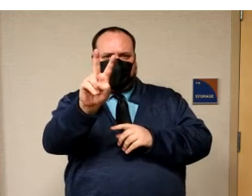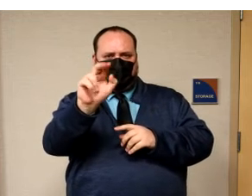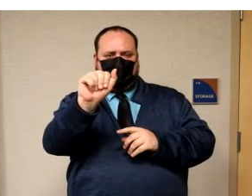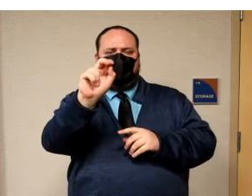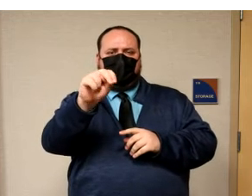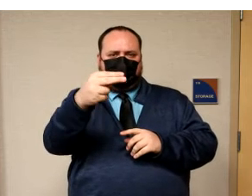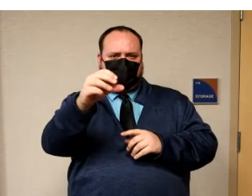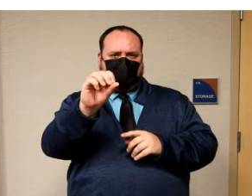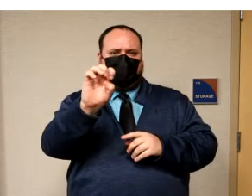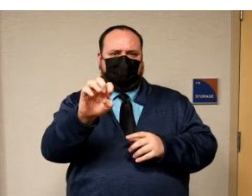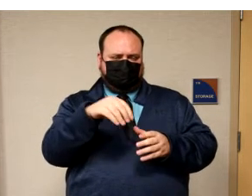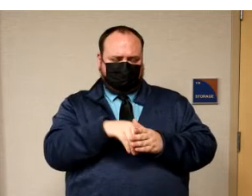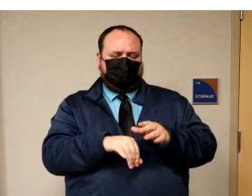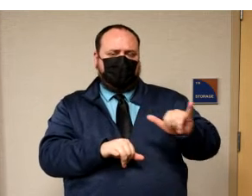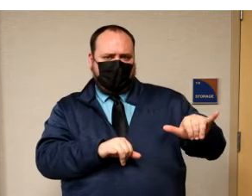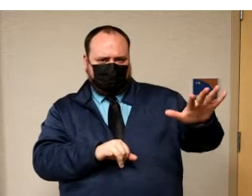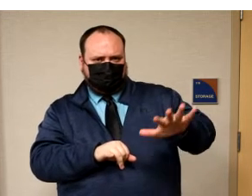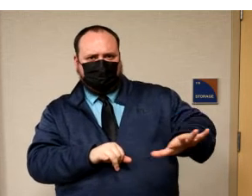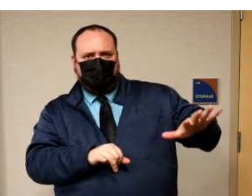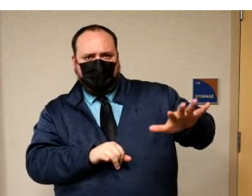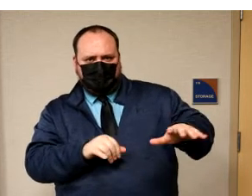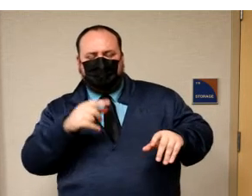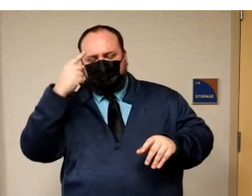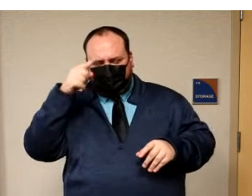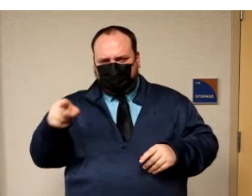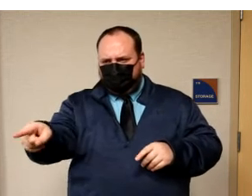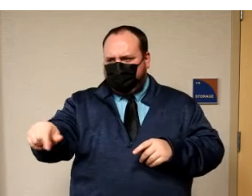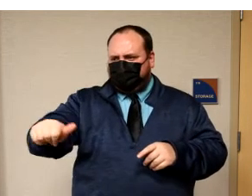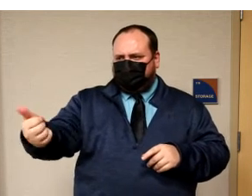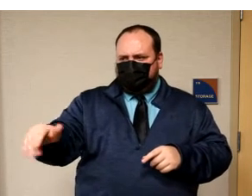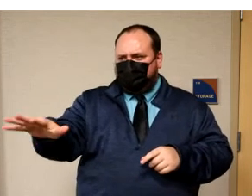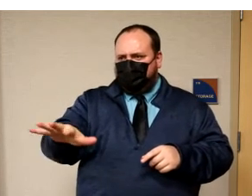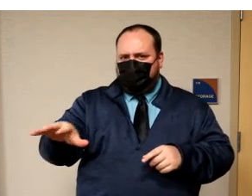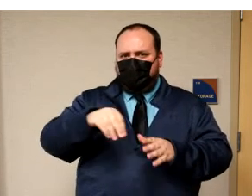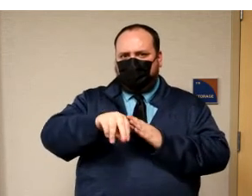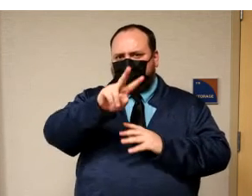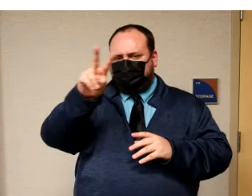takes in just this northern part of Visalia right here.